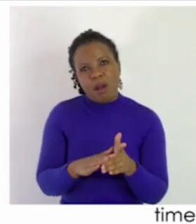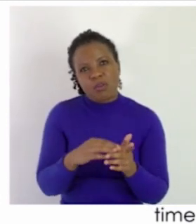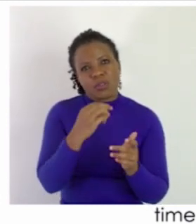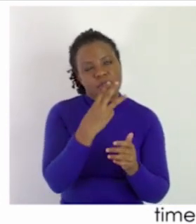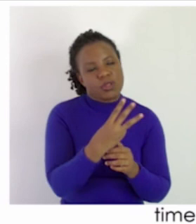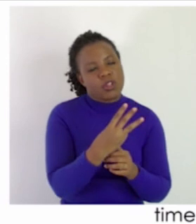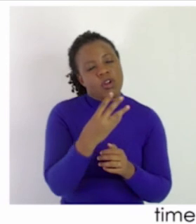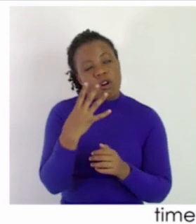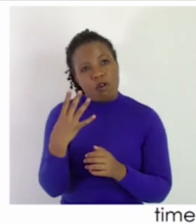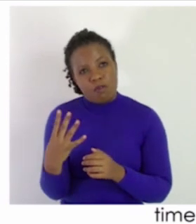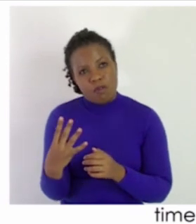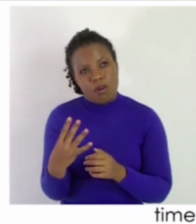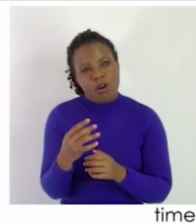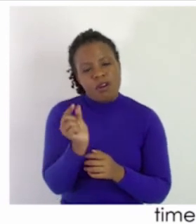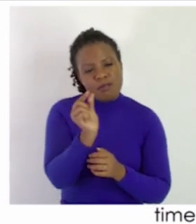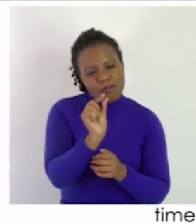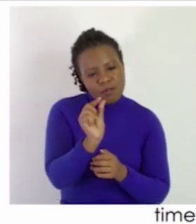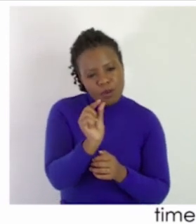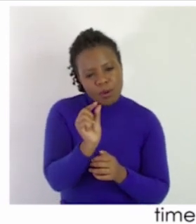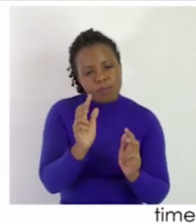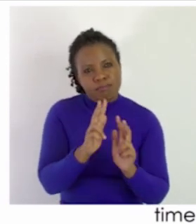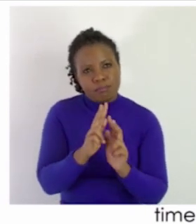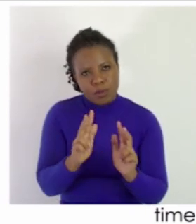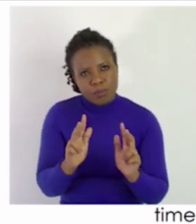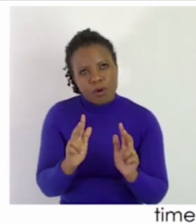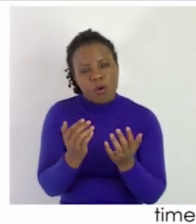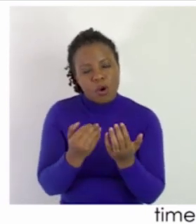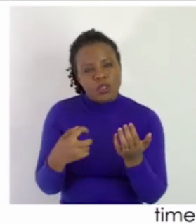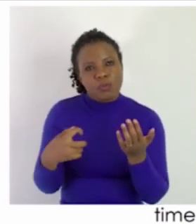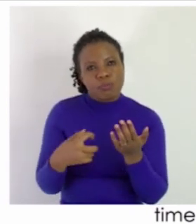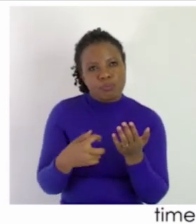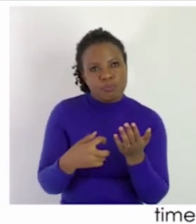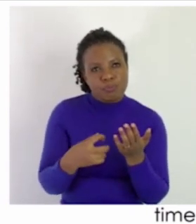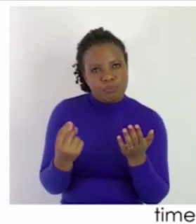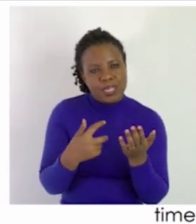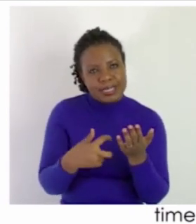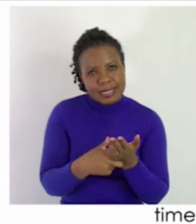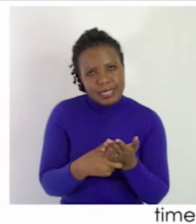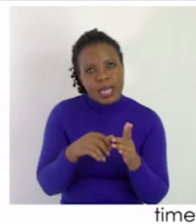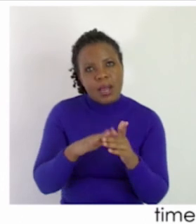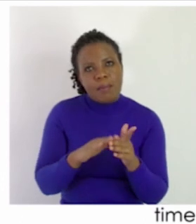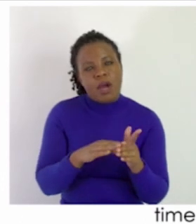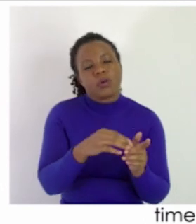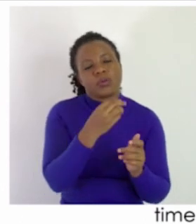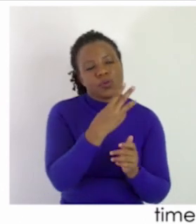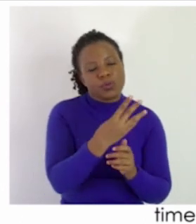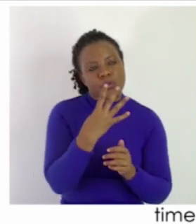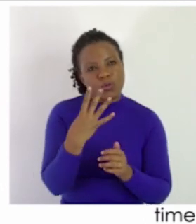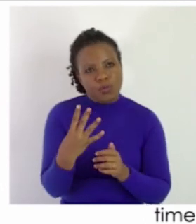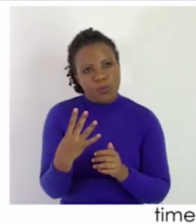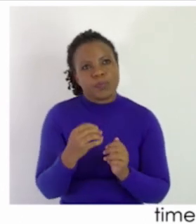people to buy. So a few, we also use it in things that we can count, or nouns that we